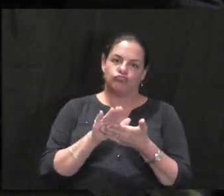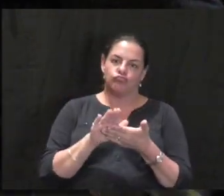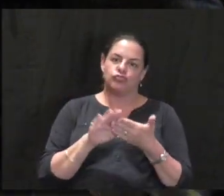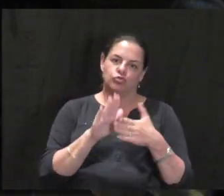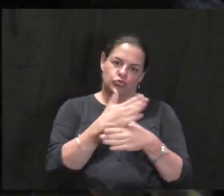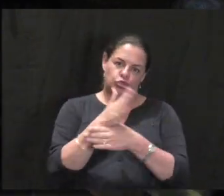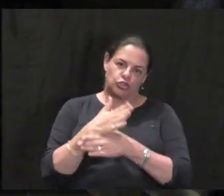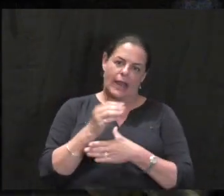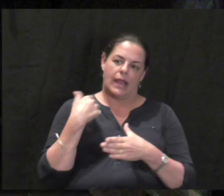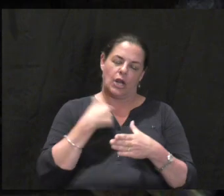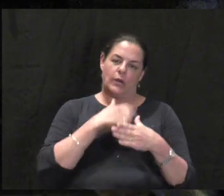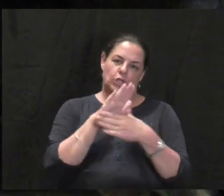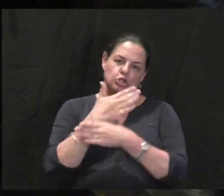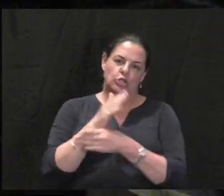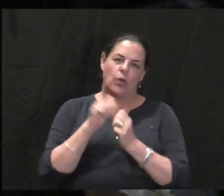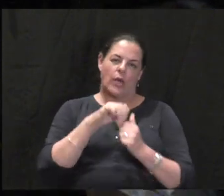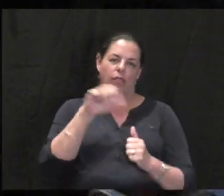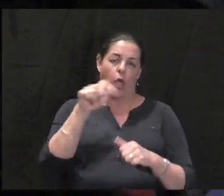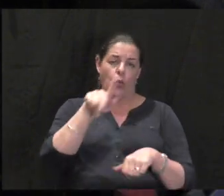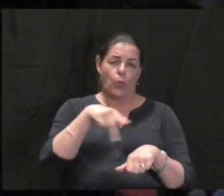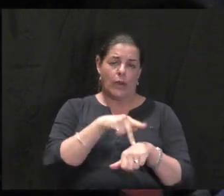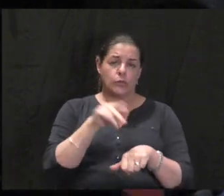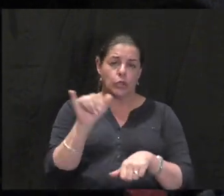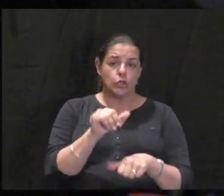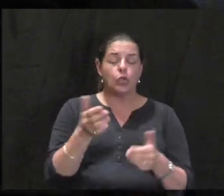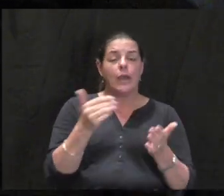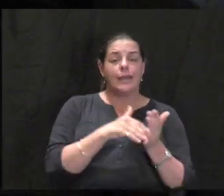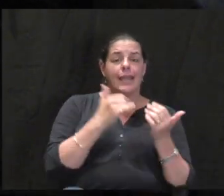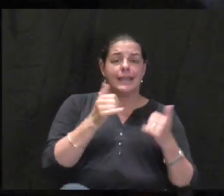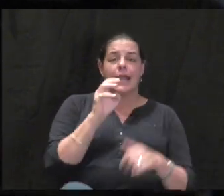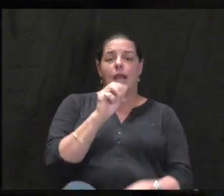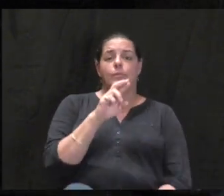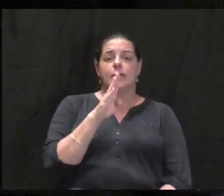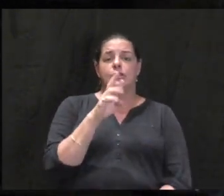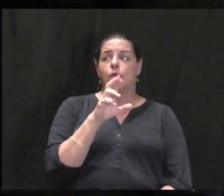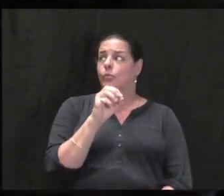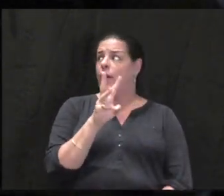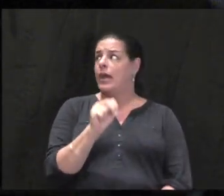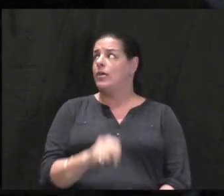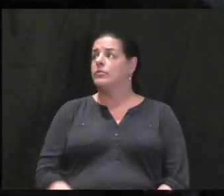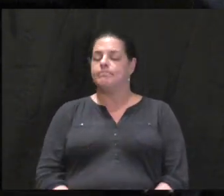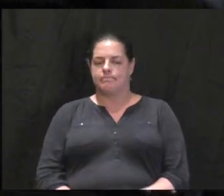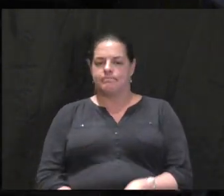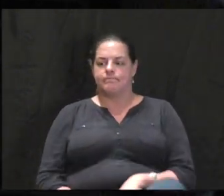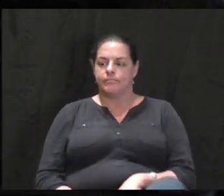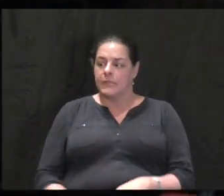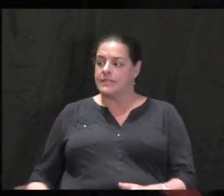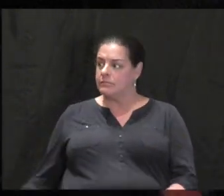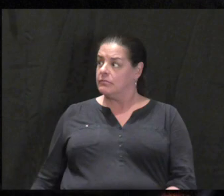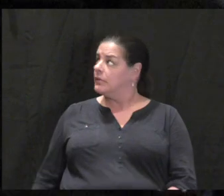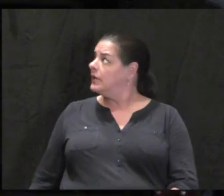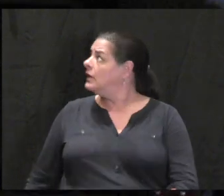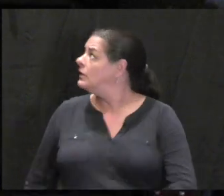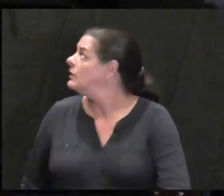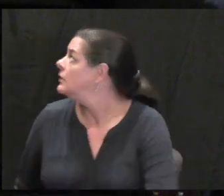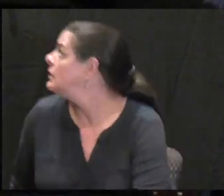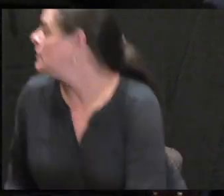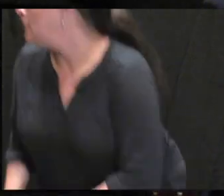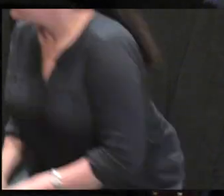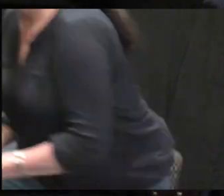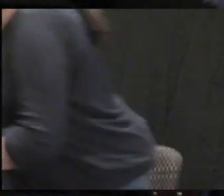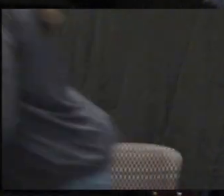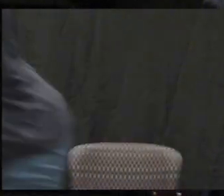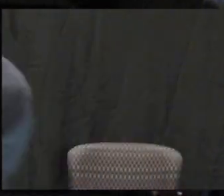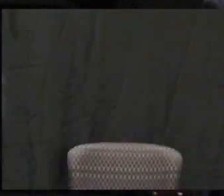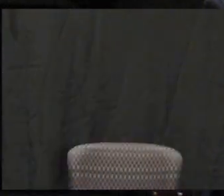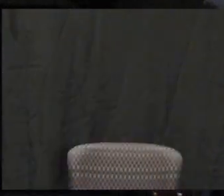Thank you all. I guess I look at cultural competency as just the next step or another piece of what we're trying to